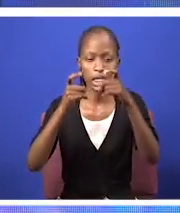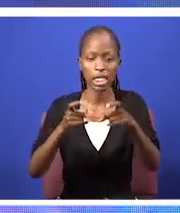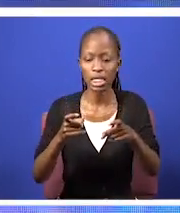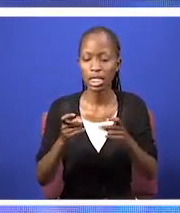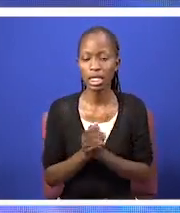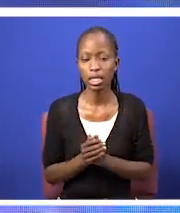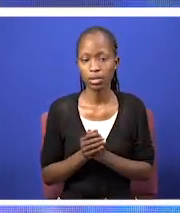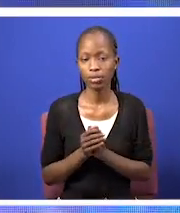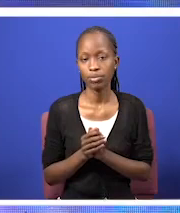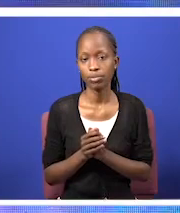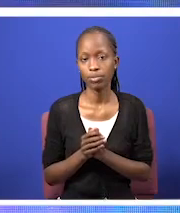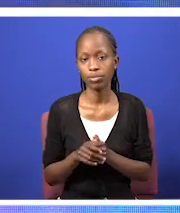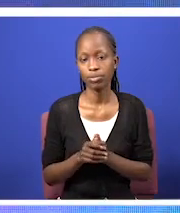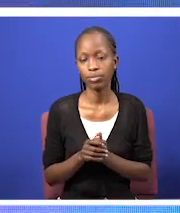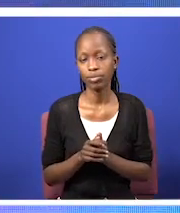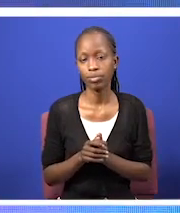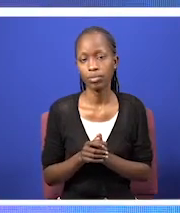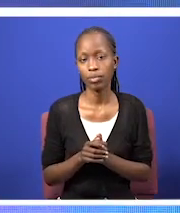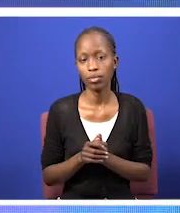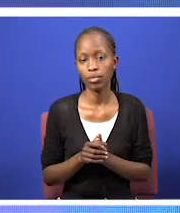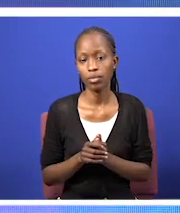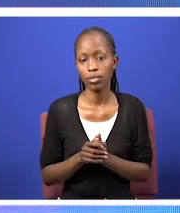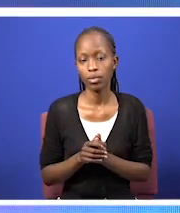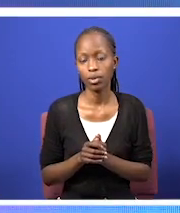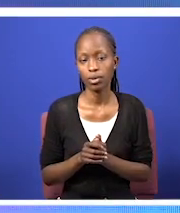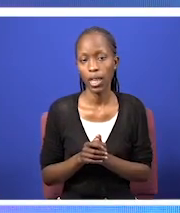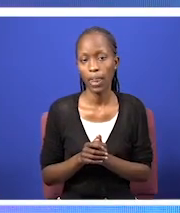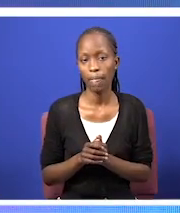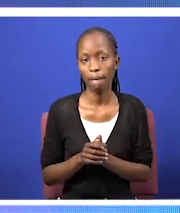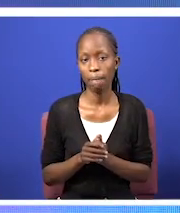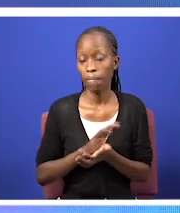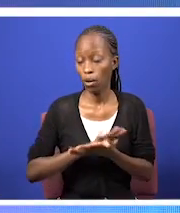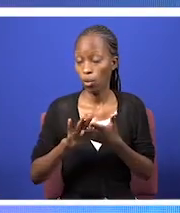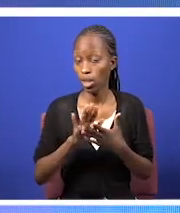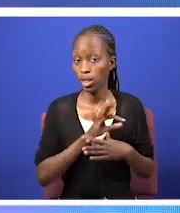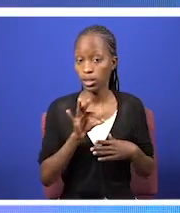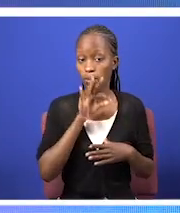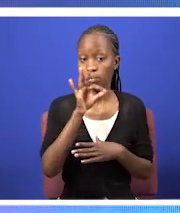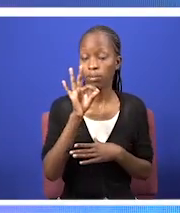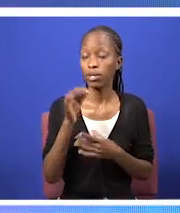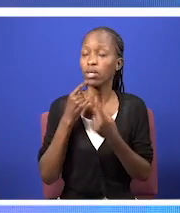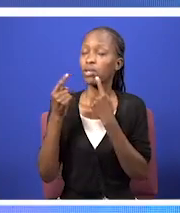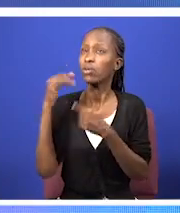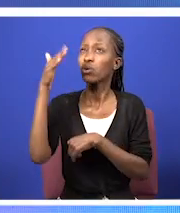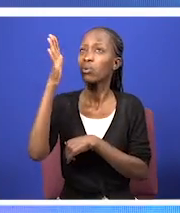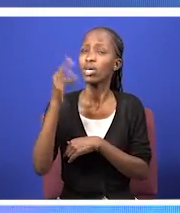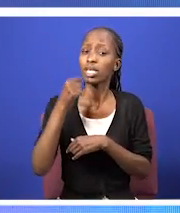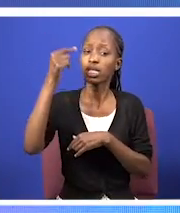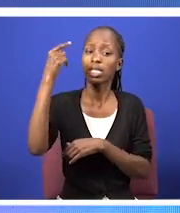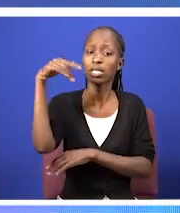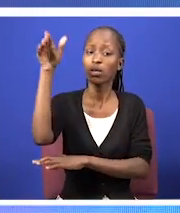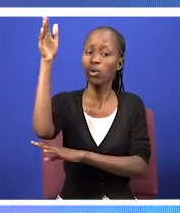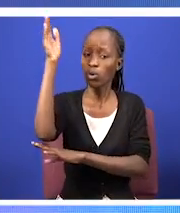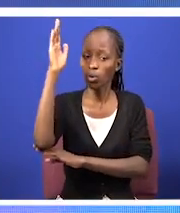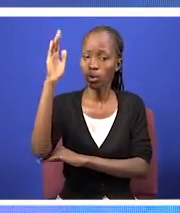not countenance it, will not allow it to be a part of his presence. So the Spirit of God speaks to God